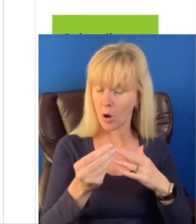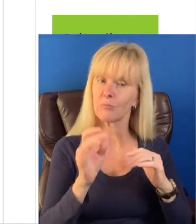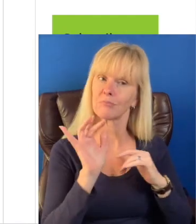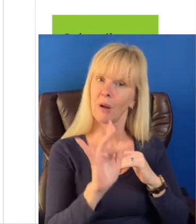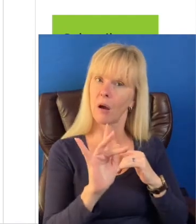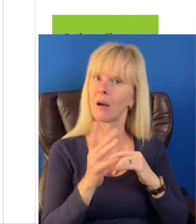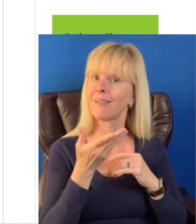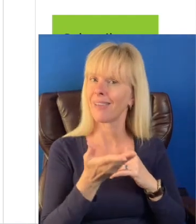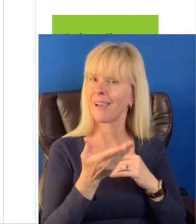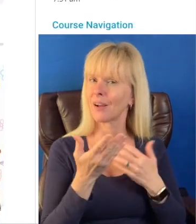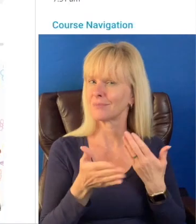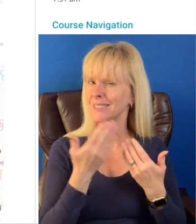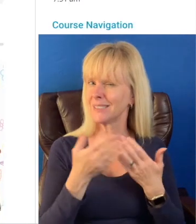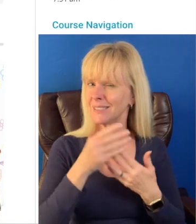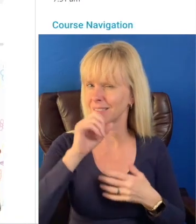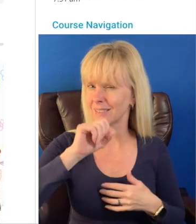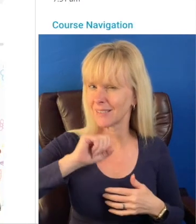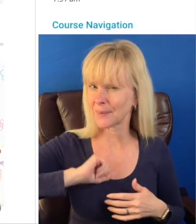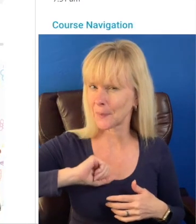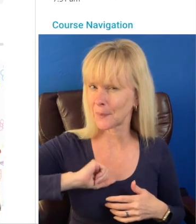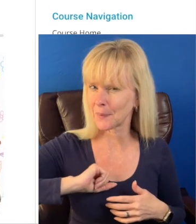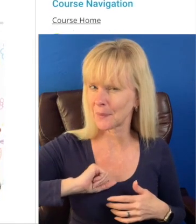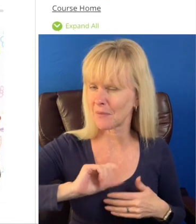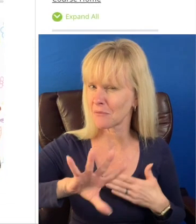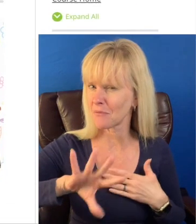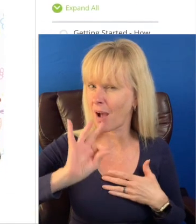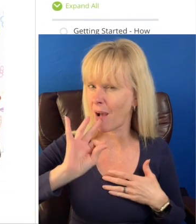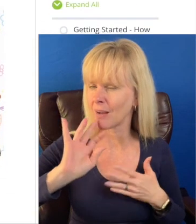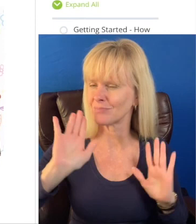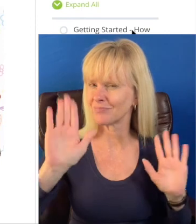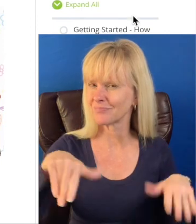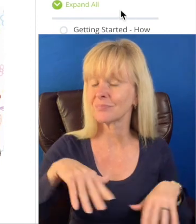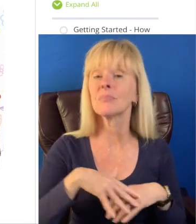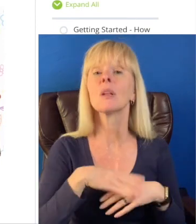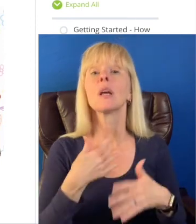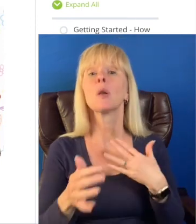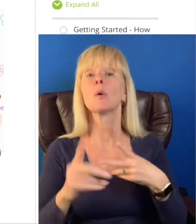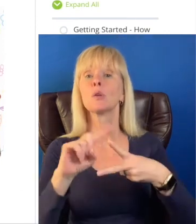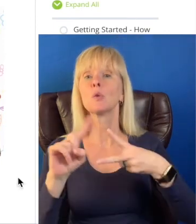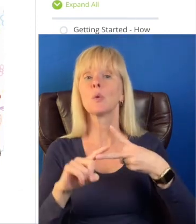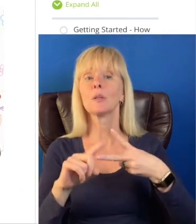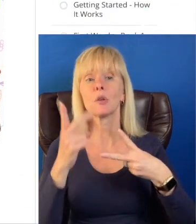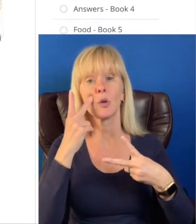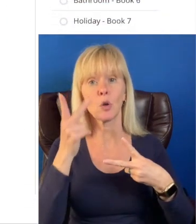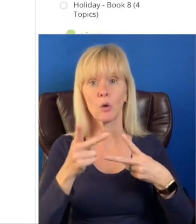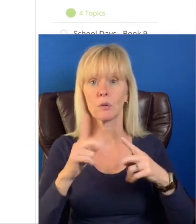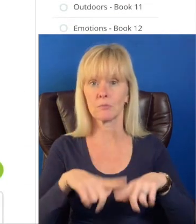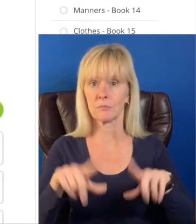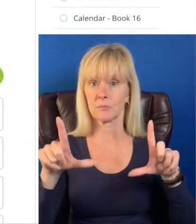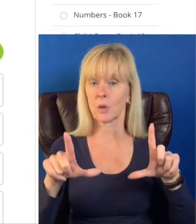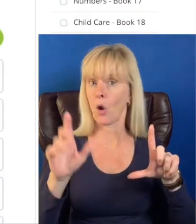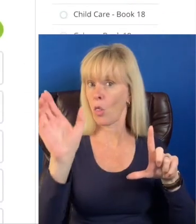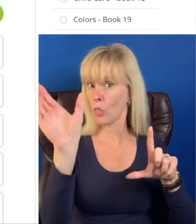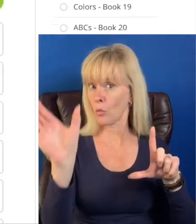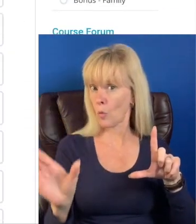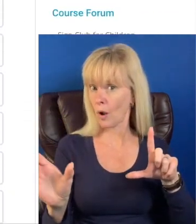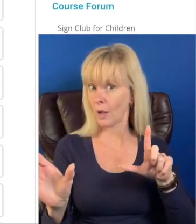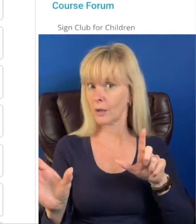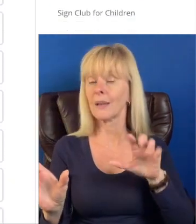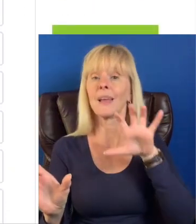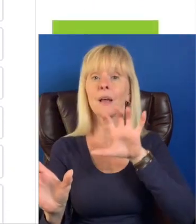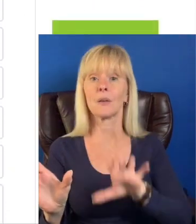as well. So we try to make it easy to find. But there are two ways. Look here on the right, you can access it, as well as